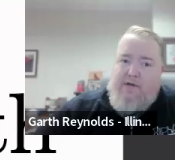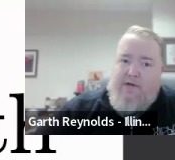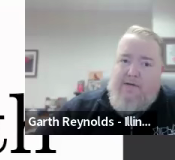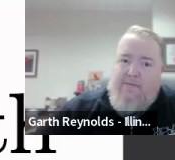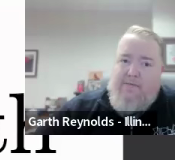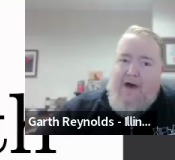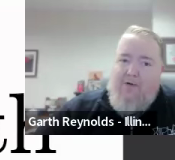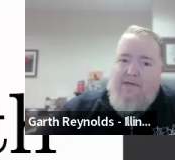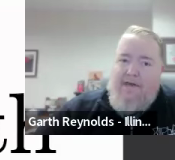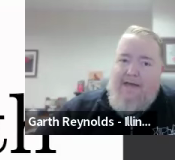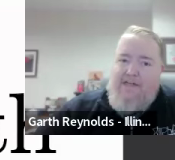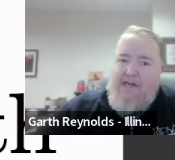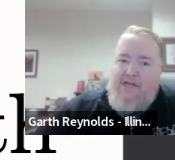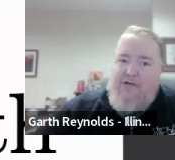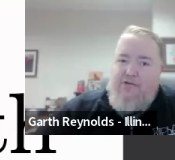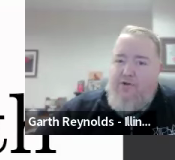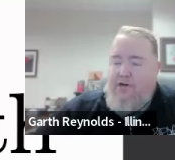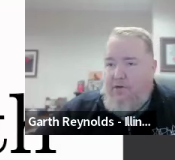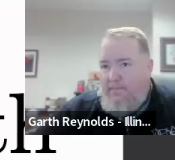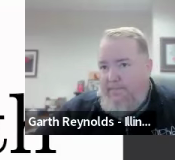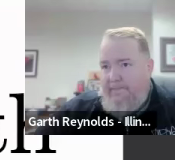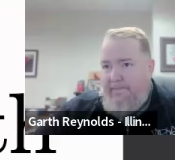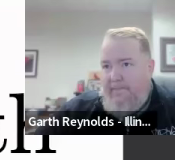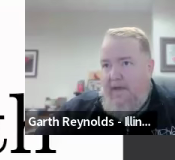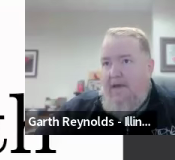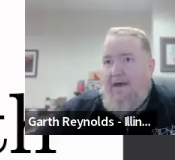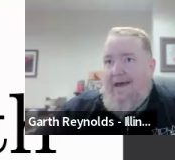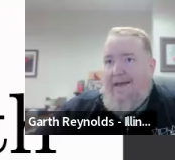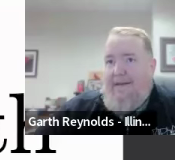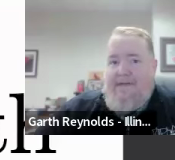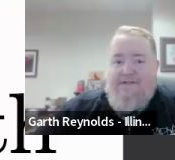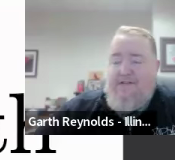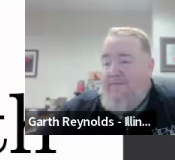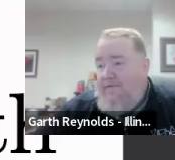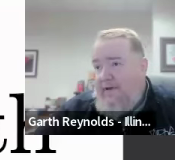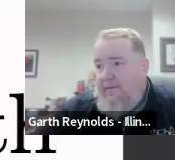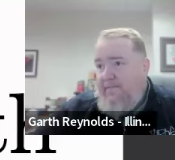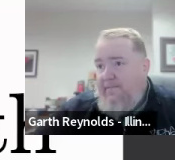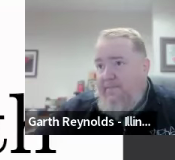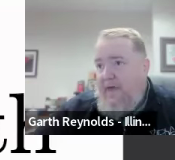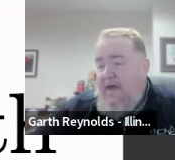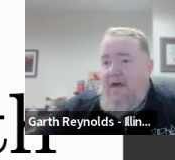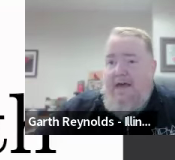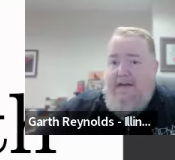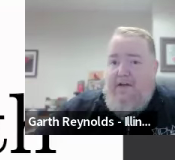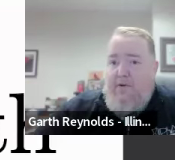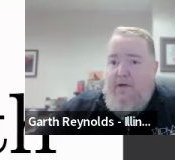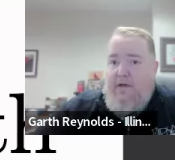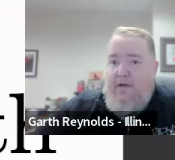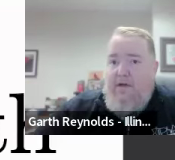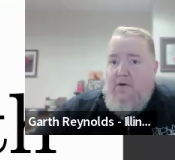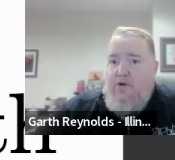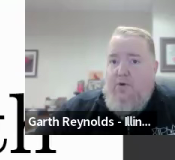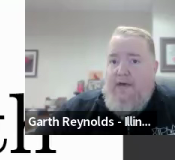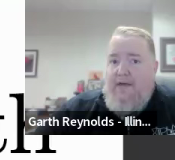do good without educational structure. And that means they're set up for failure. And in